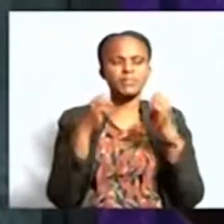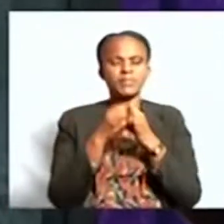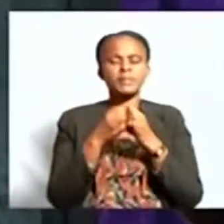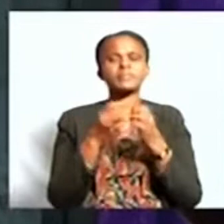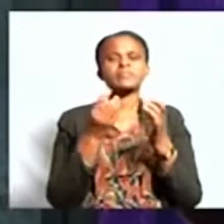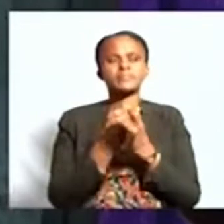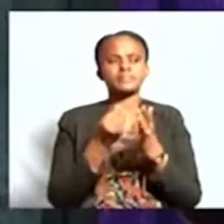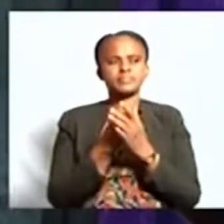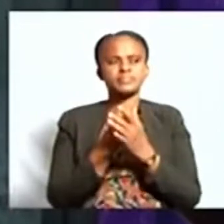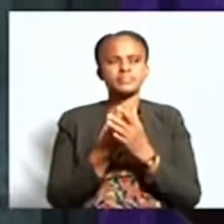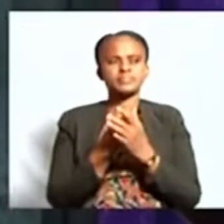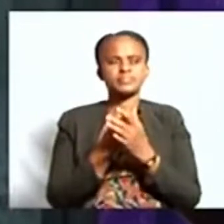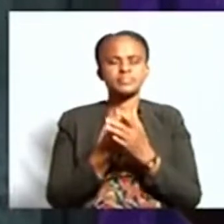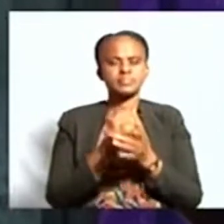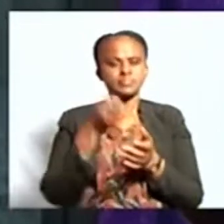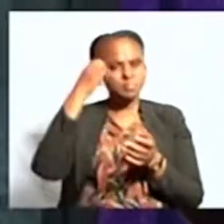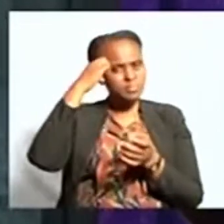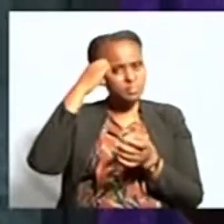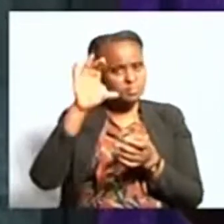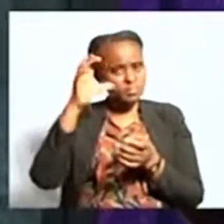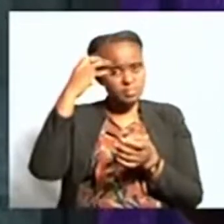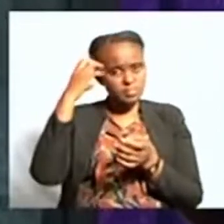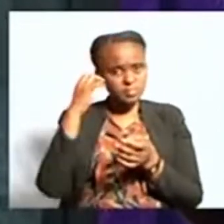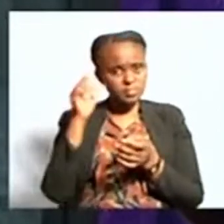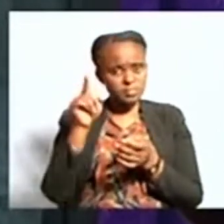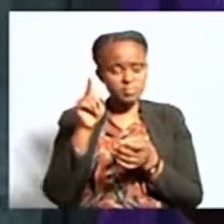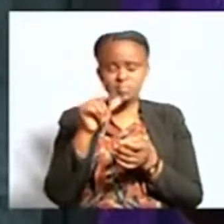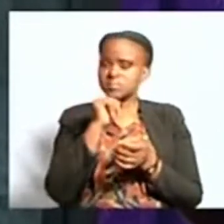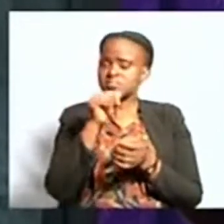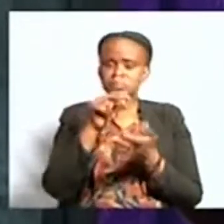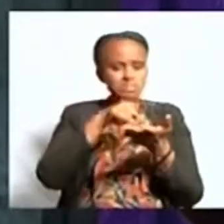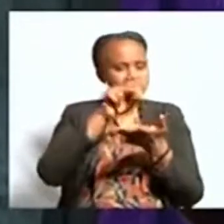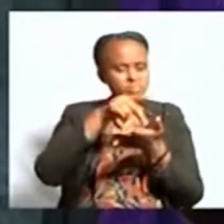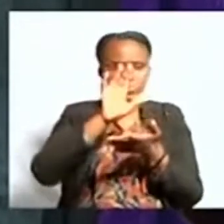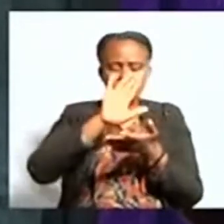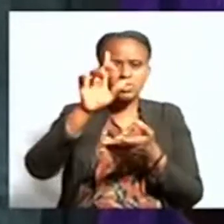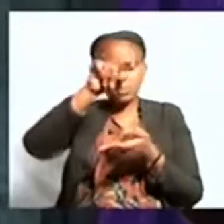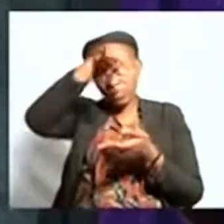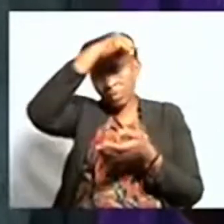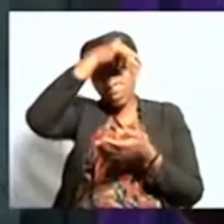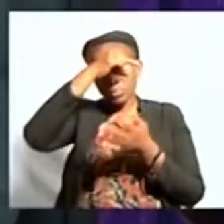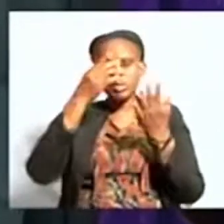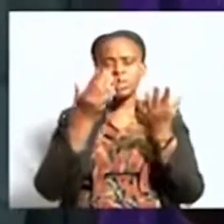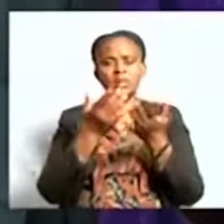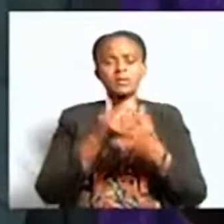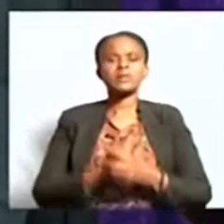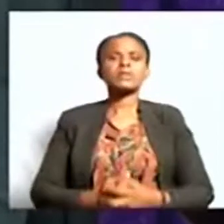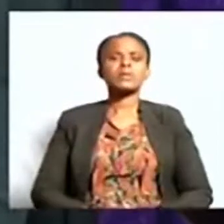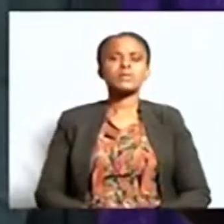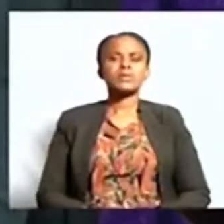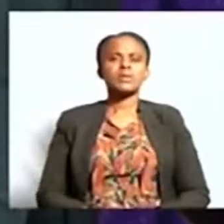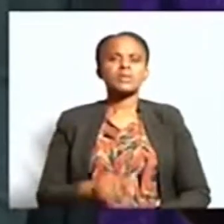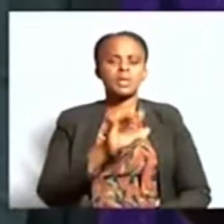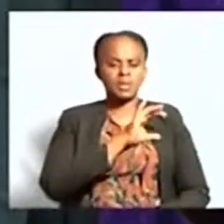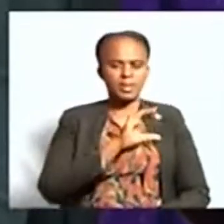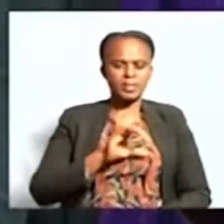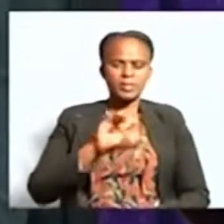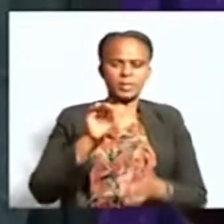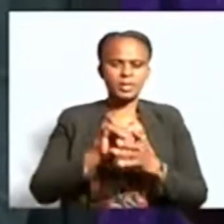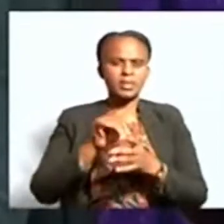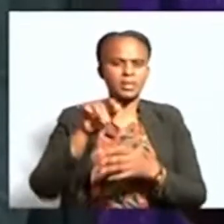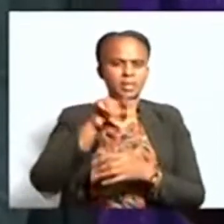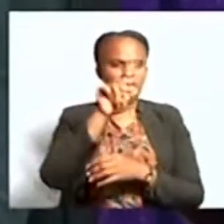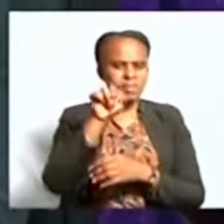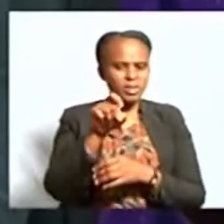account, while the Chingola officer was not paid his gratuity. The company in question has